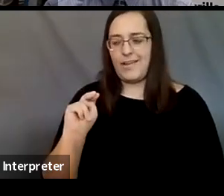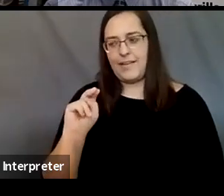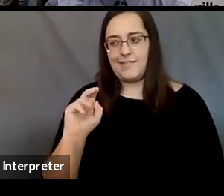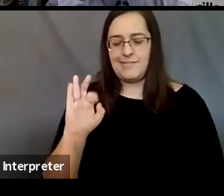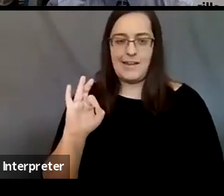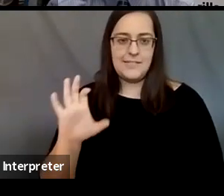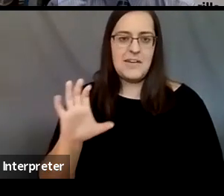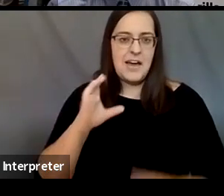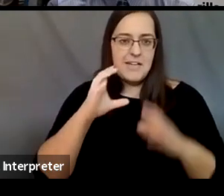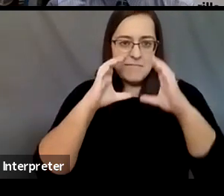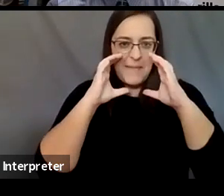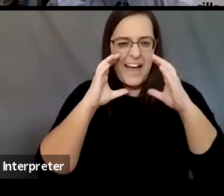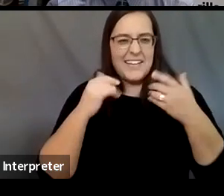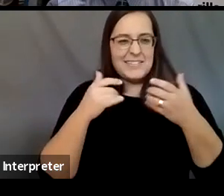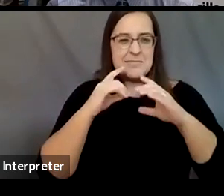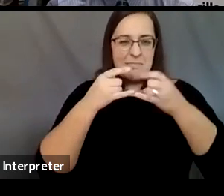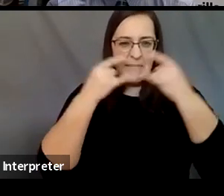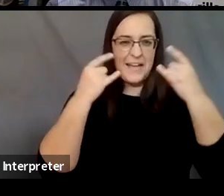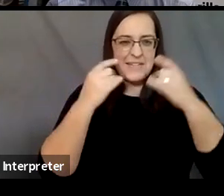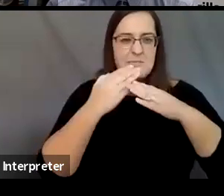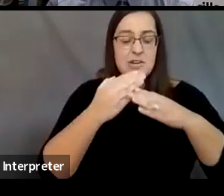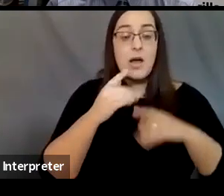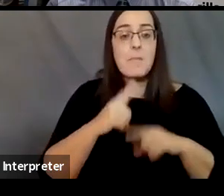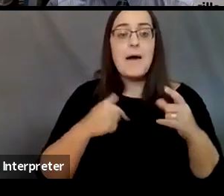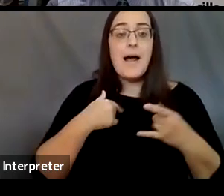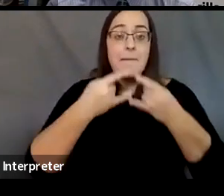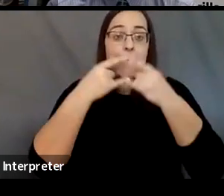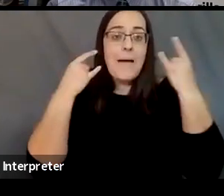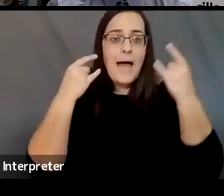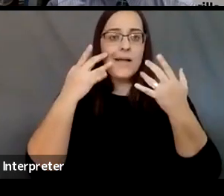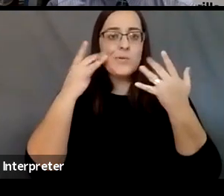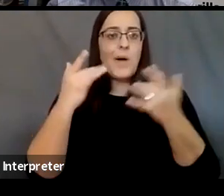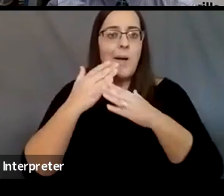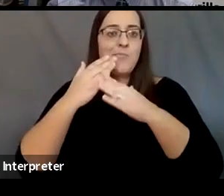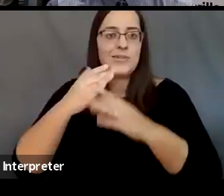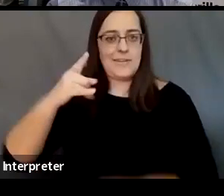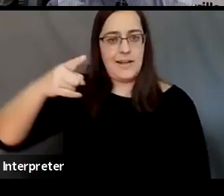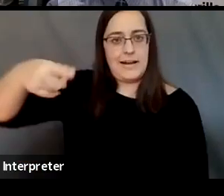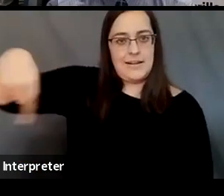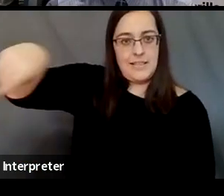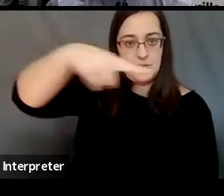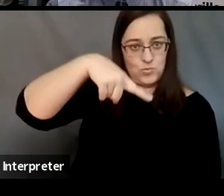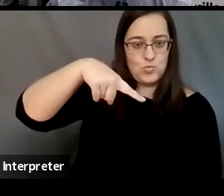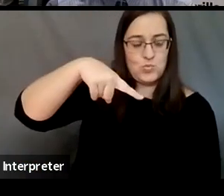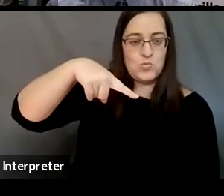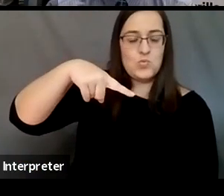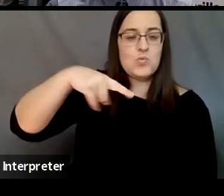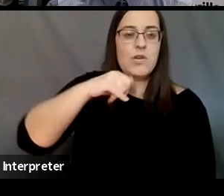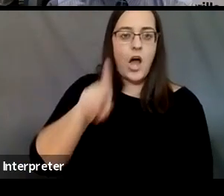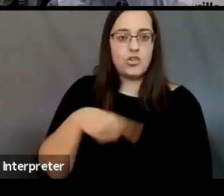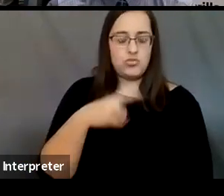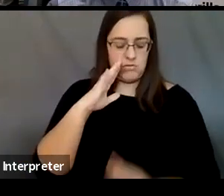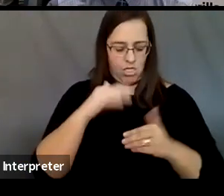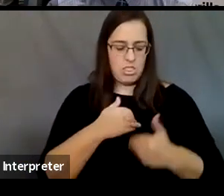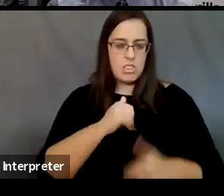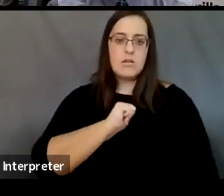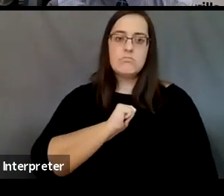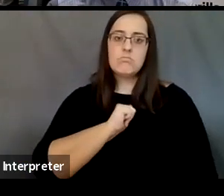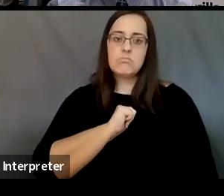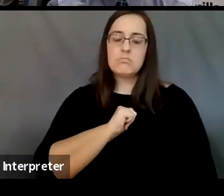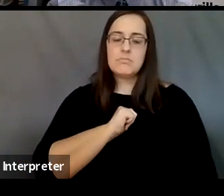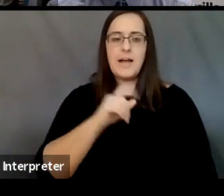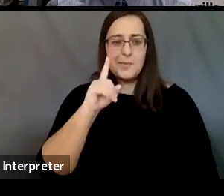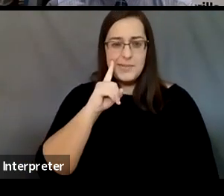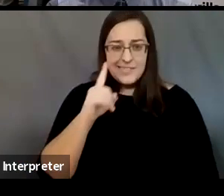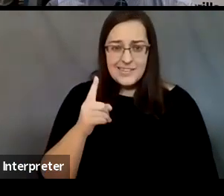It's about protecting the people that you're around and that you're interacting with. So we have a larger responsibility than just to look out for ourselves. In fact, I would say looking out for